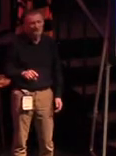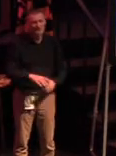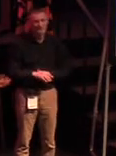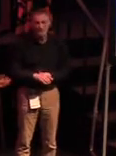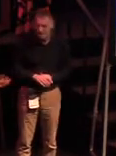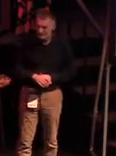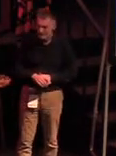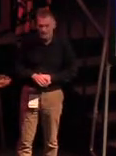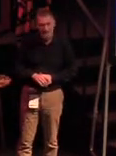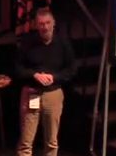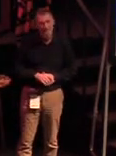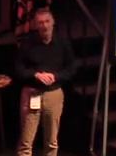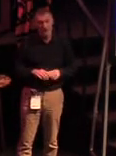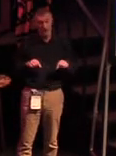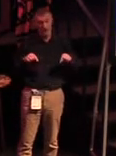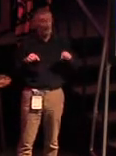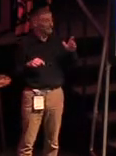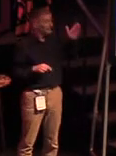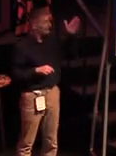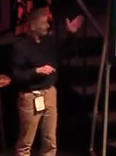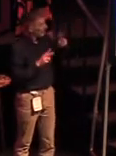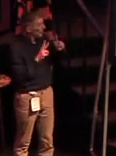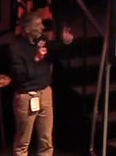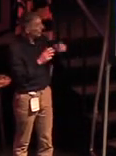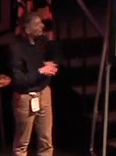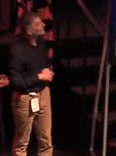I came across this quote recently